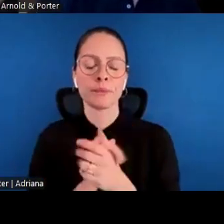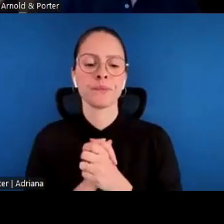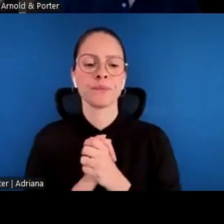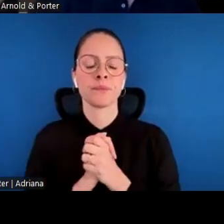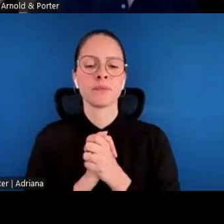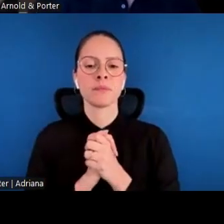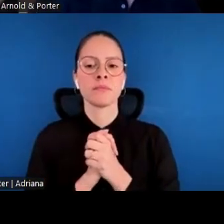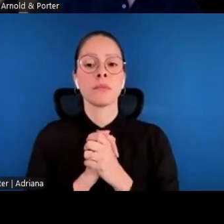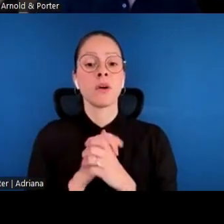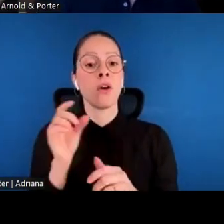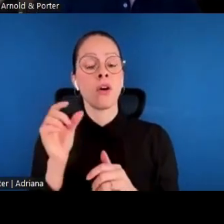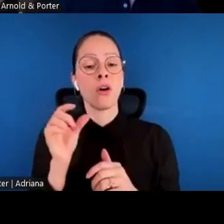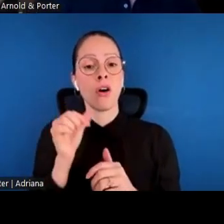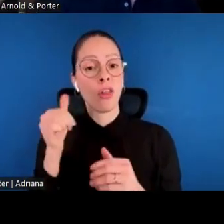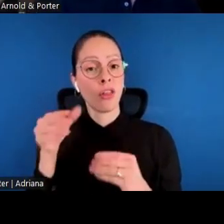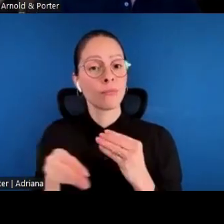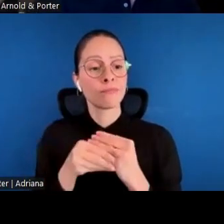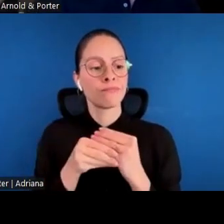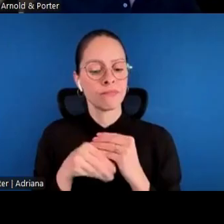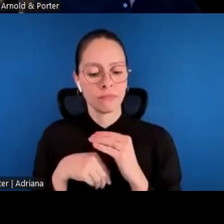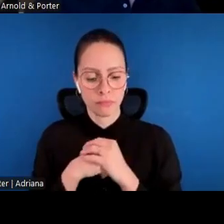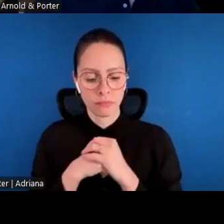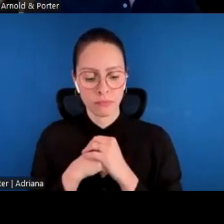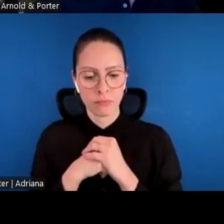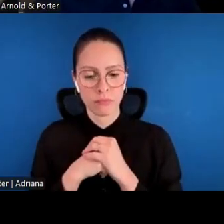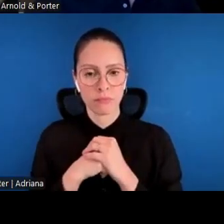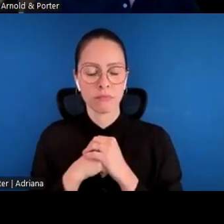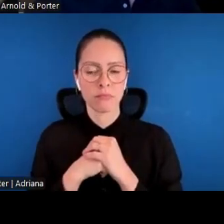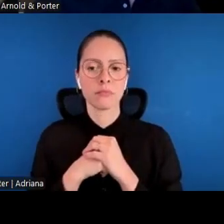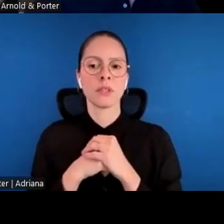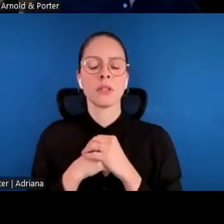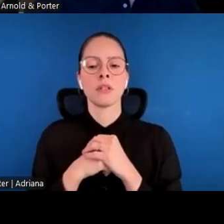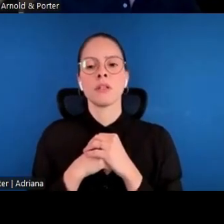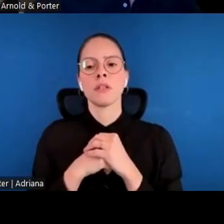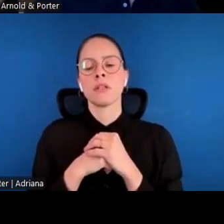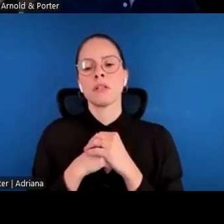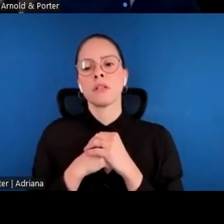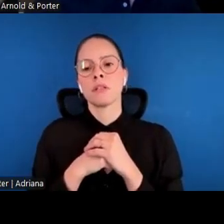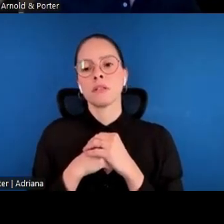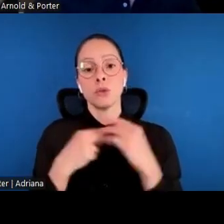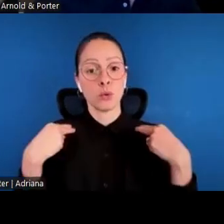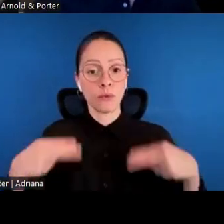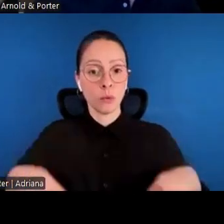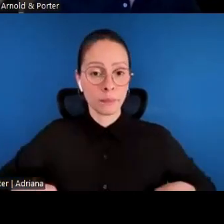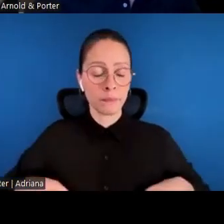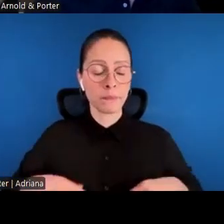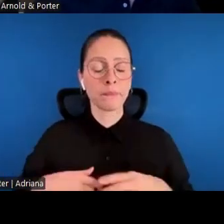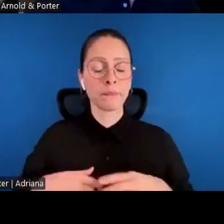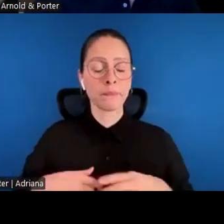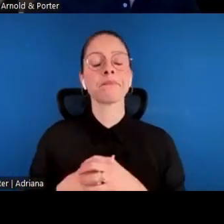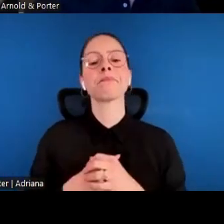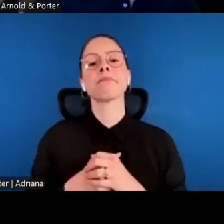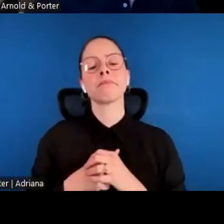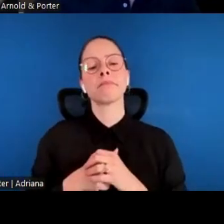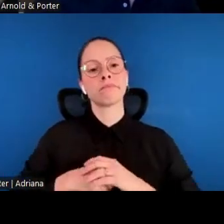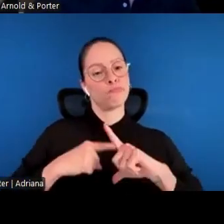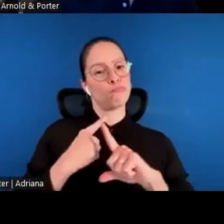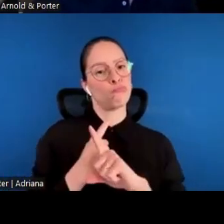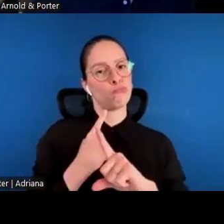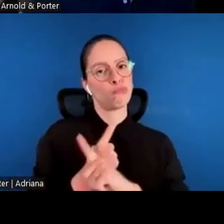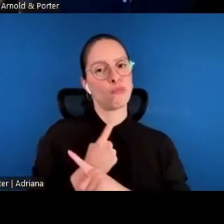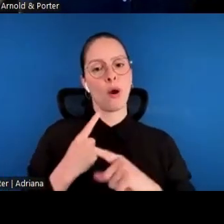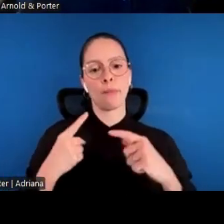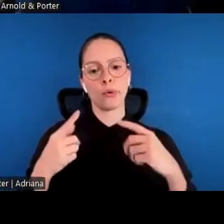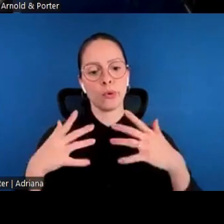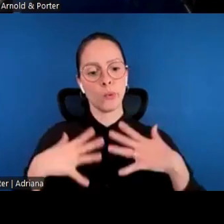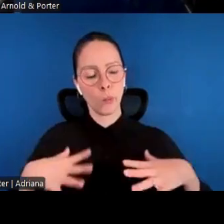Another thing that's very important is the uniform. I mentioned this when proper wear and courtesies and other things that have to do with the